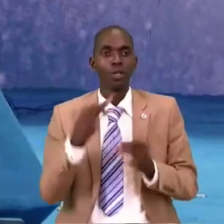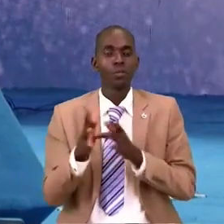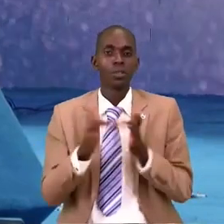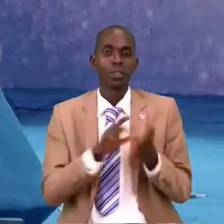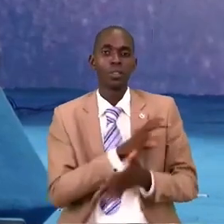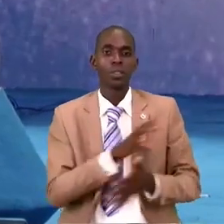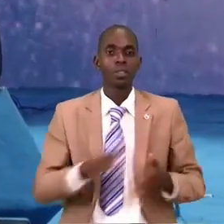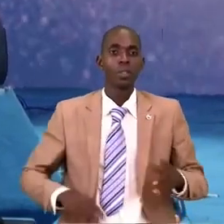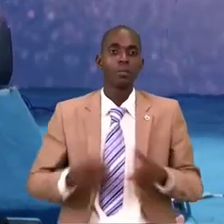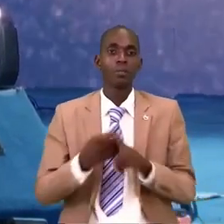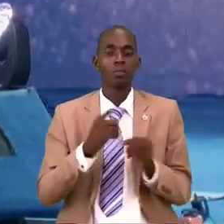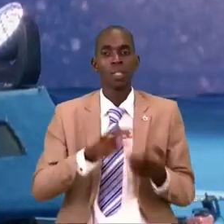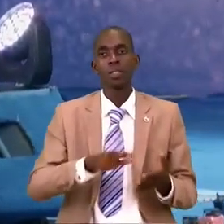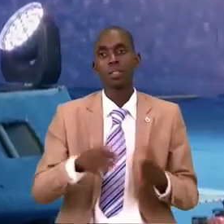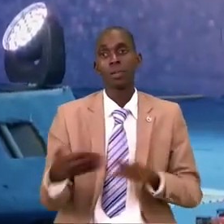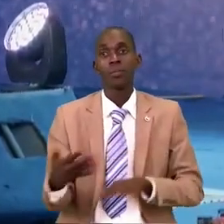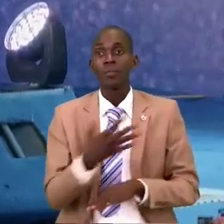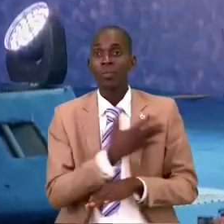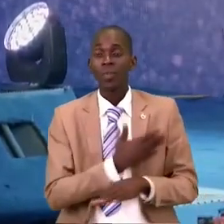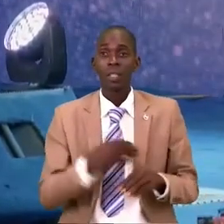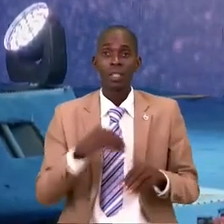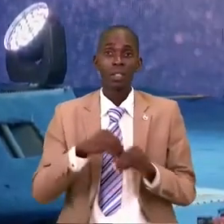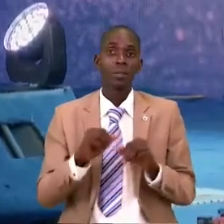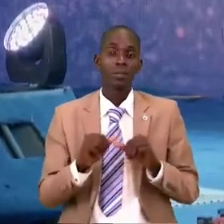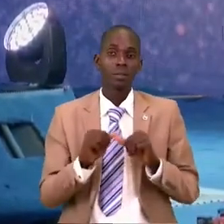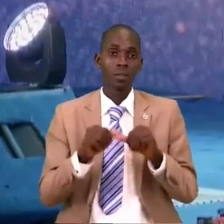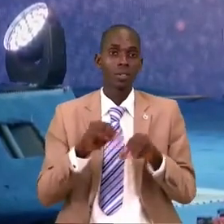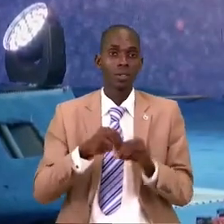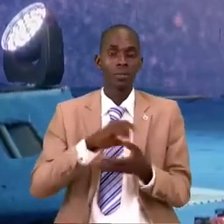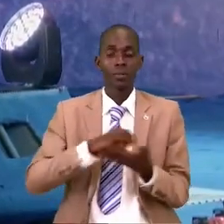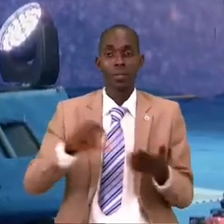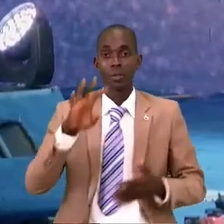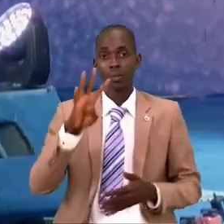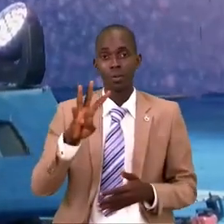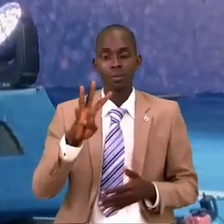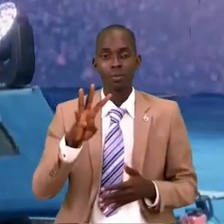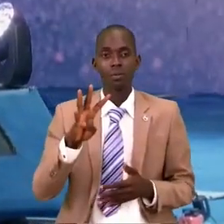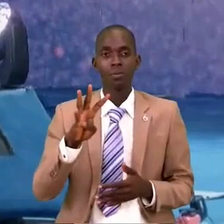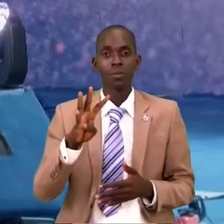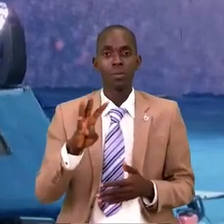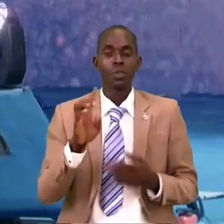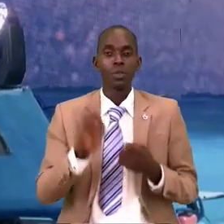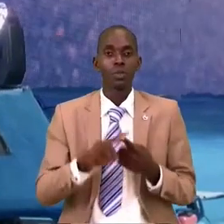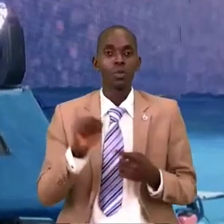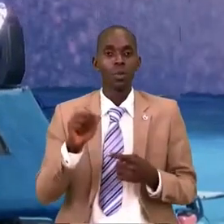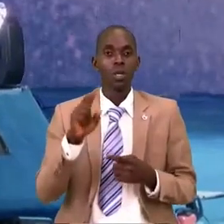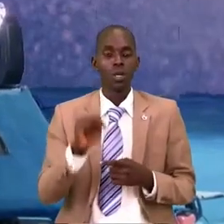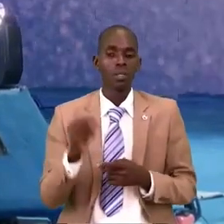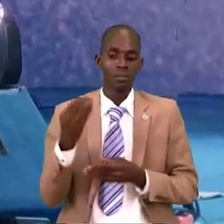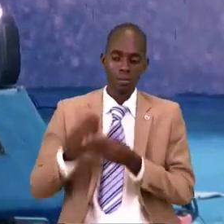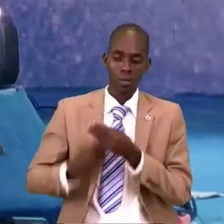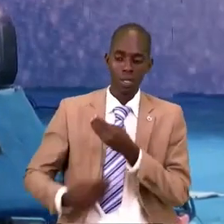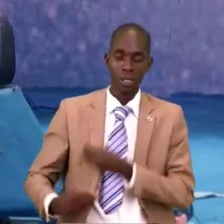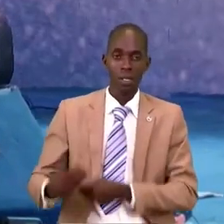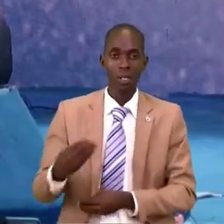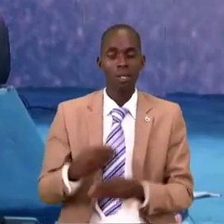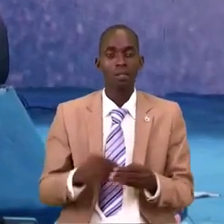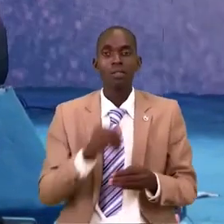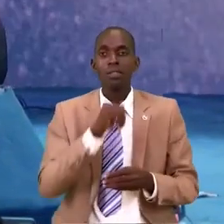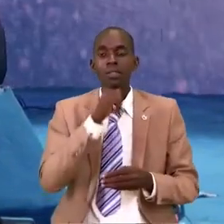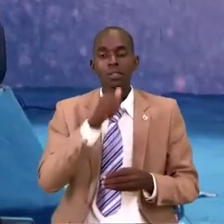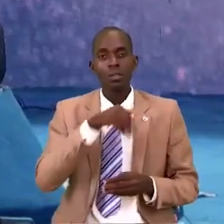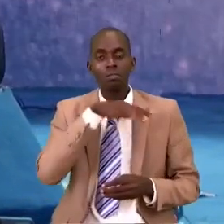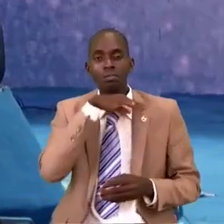inheritance incorruptible, undefiled, and that fadeth not away, reserved